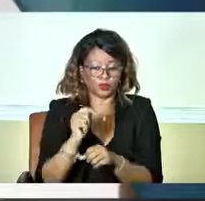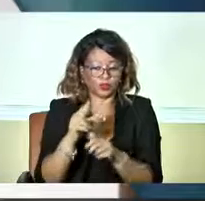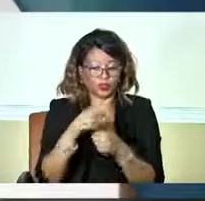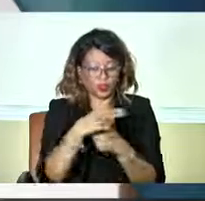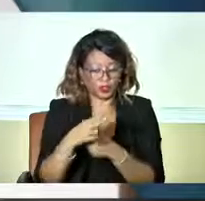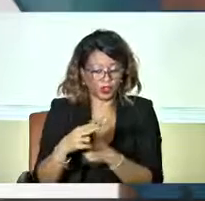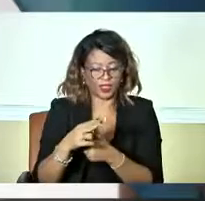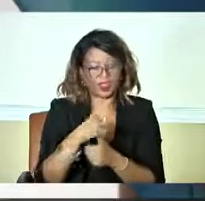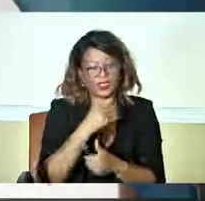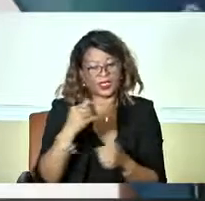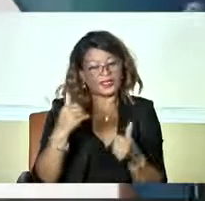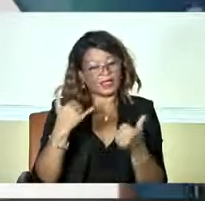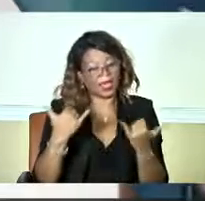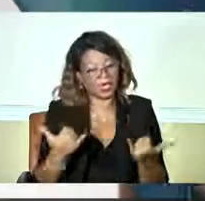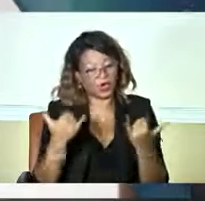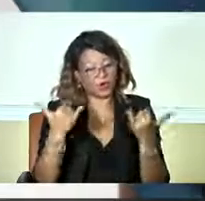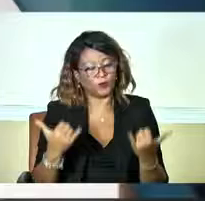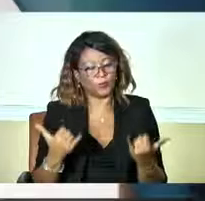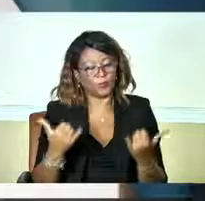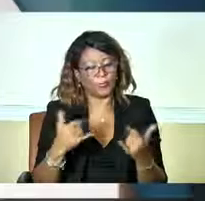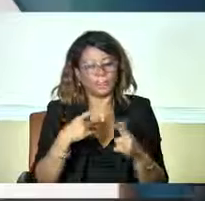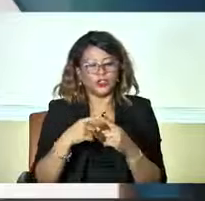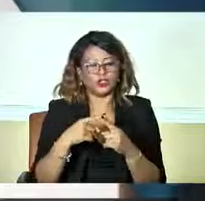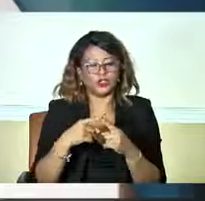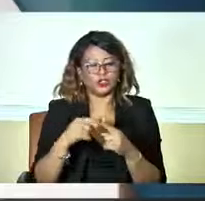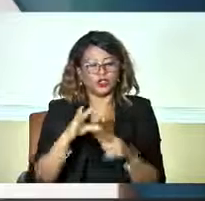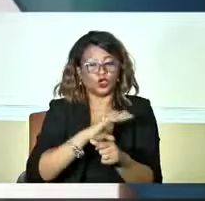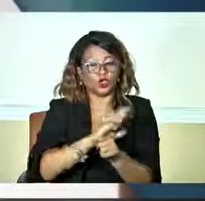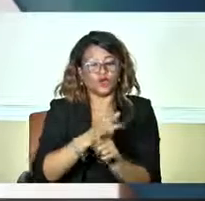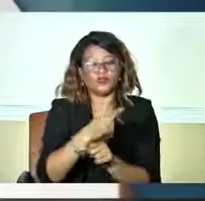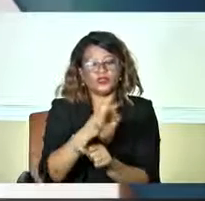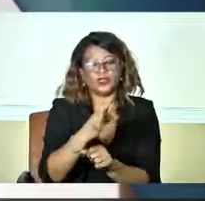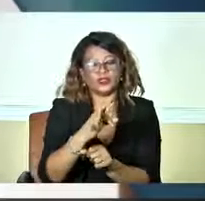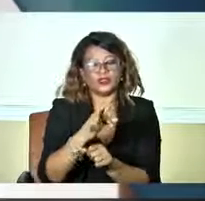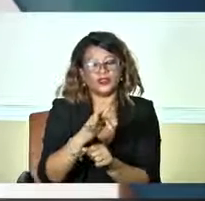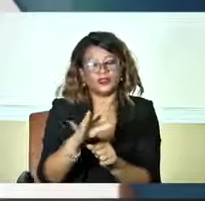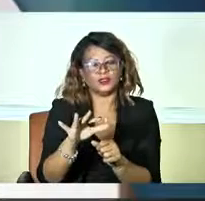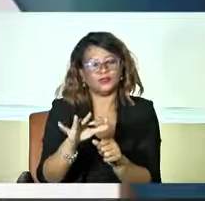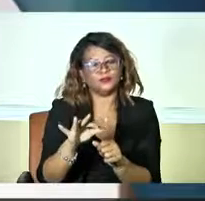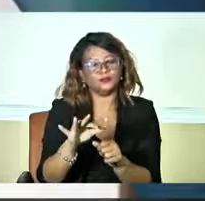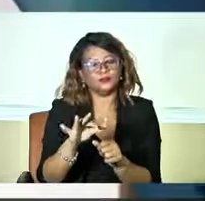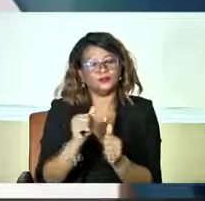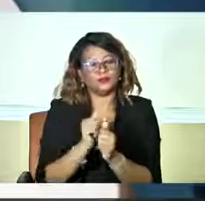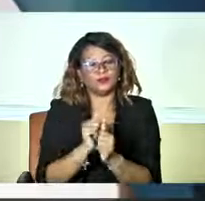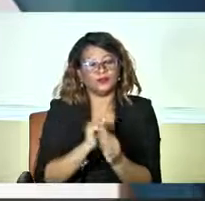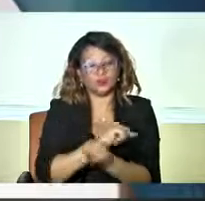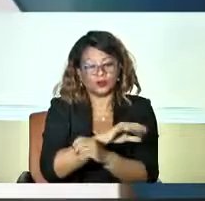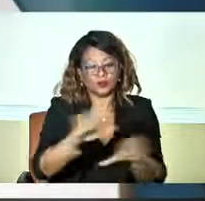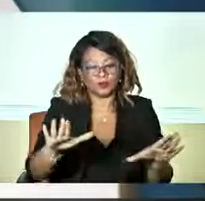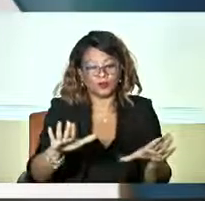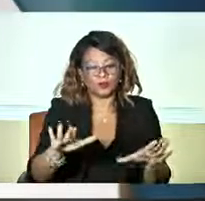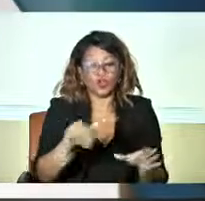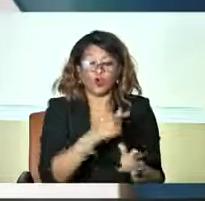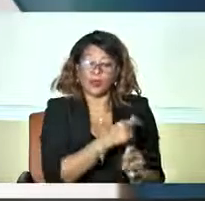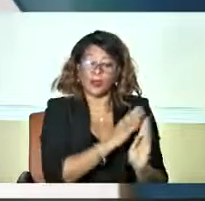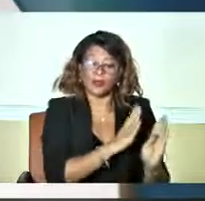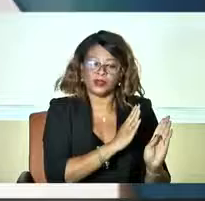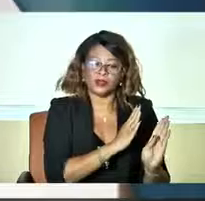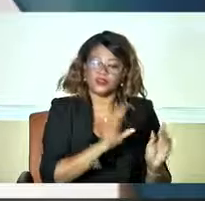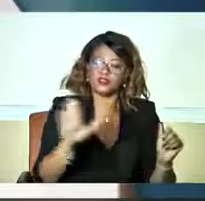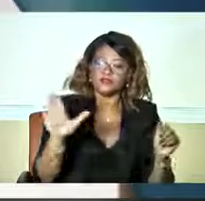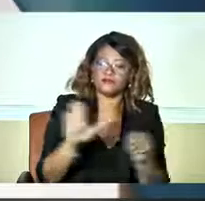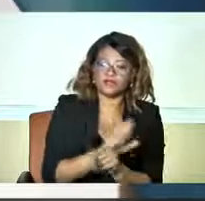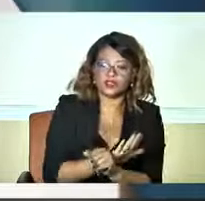post-Hurricane Dorian and now during the COVID-19 crisis, Grand Bahama remains